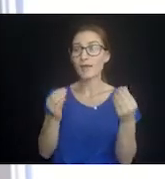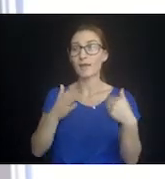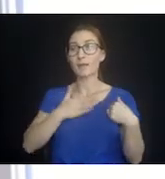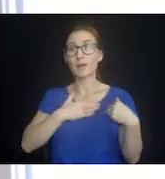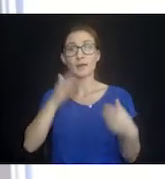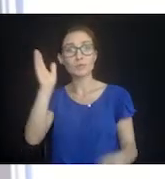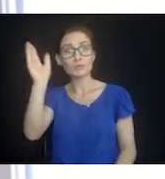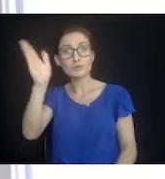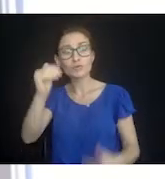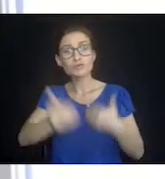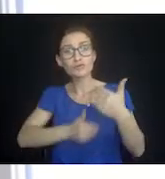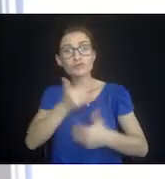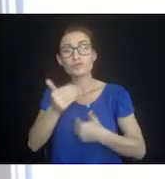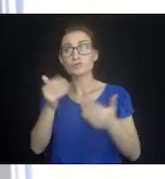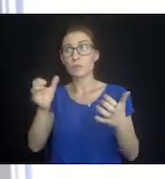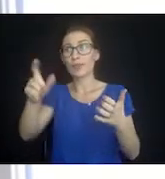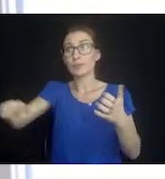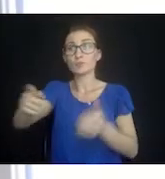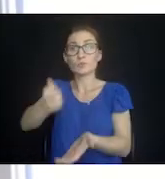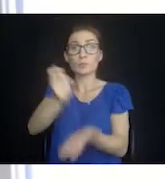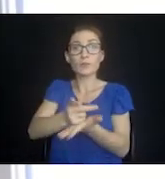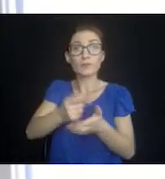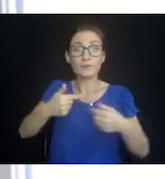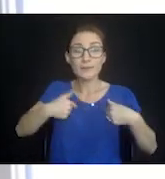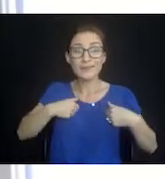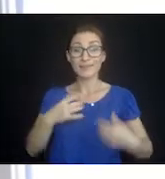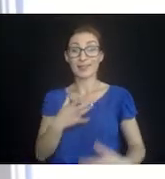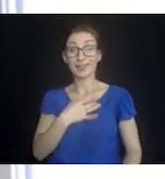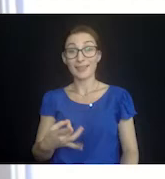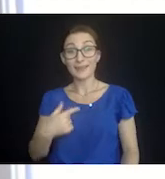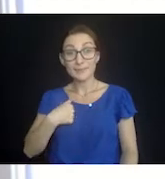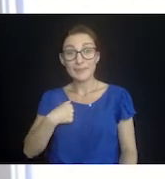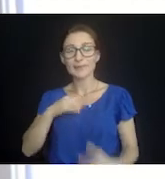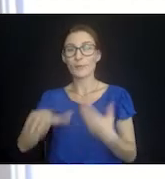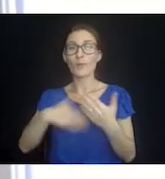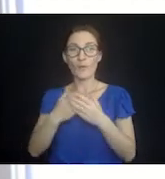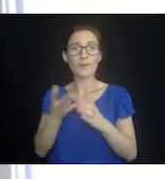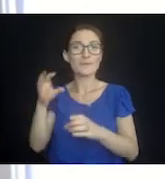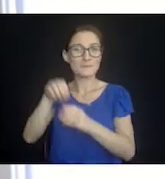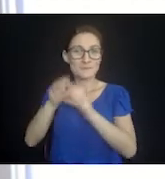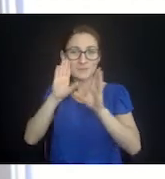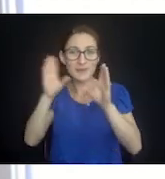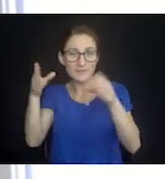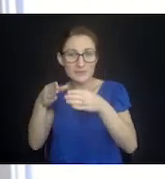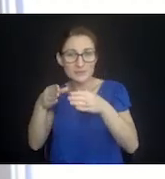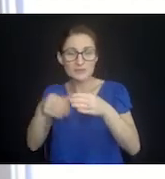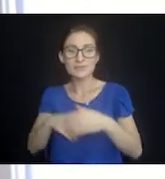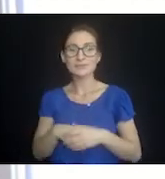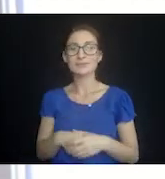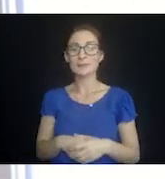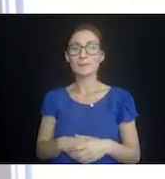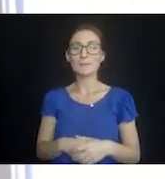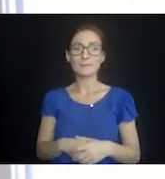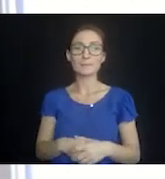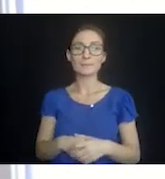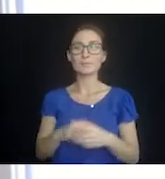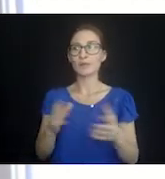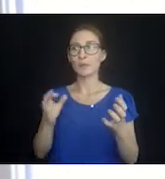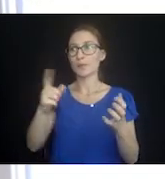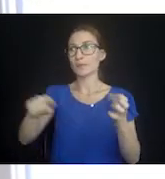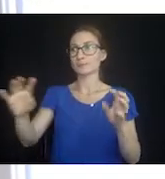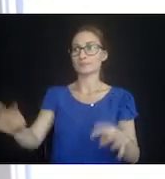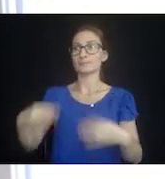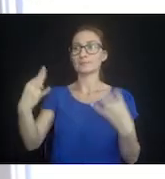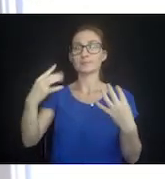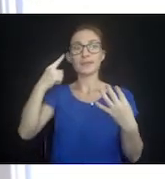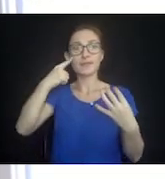was thinking about what am I going to say and how my presentation goes so that they'll approve of me and they'll like me, which is